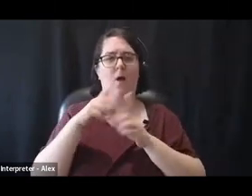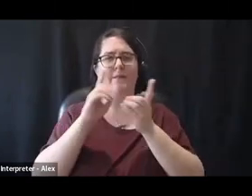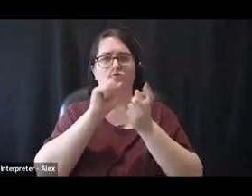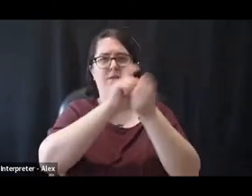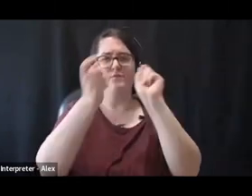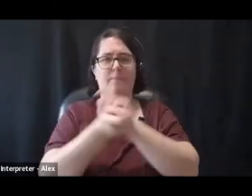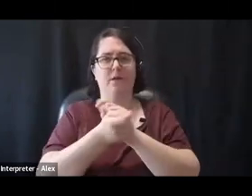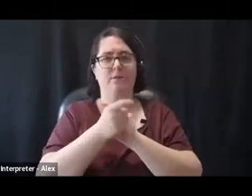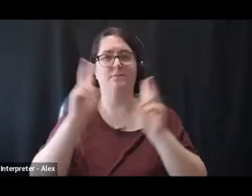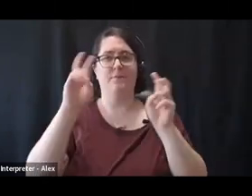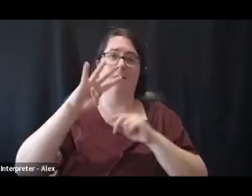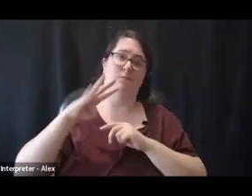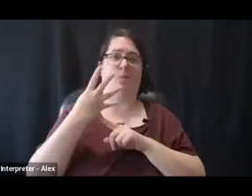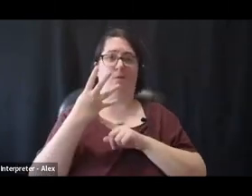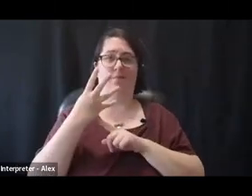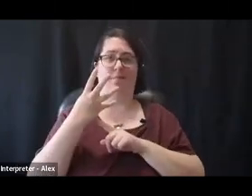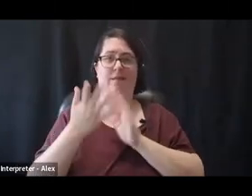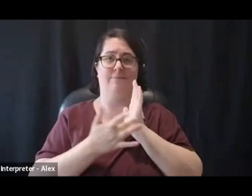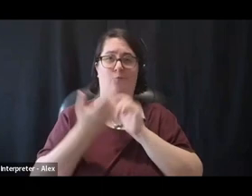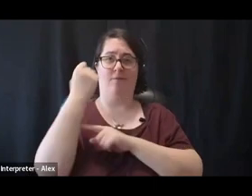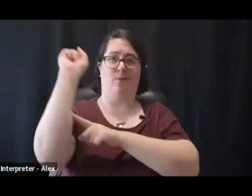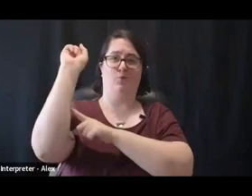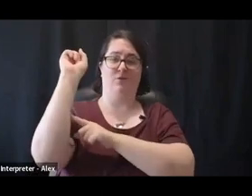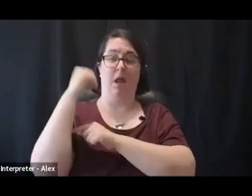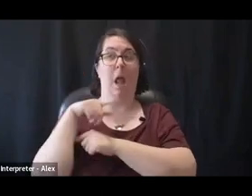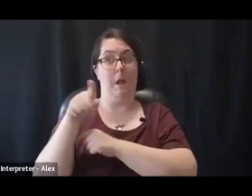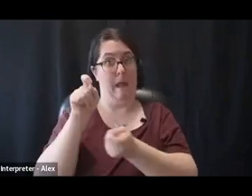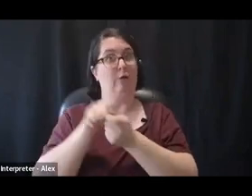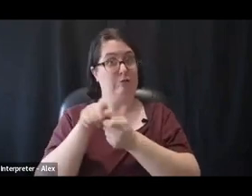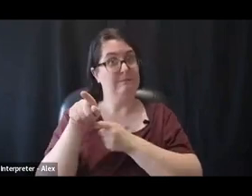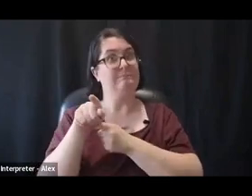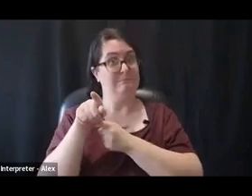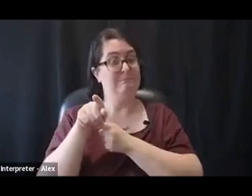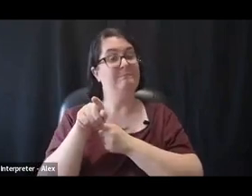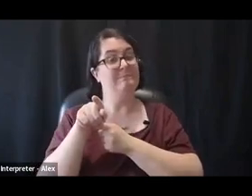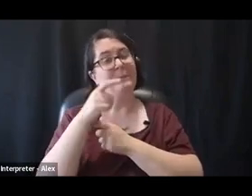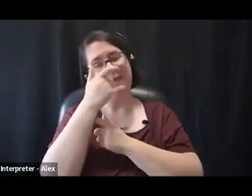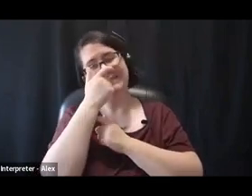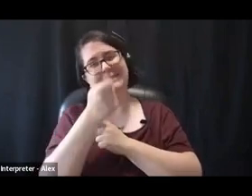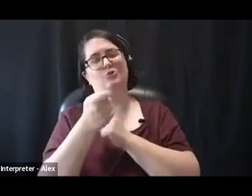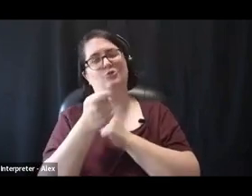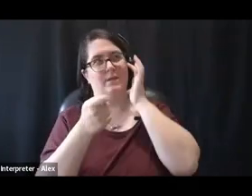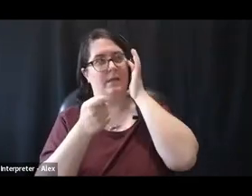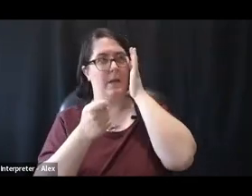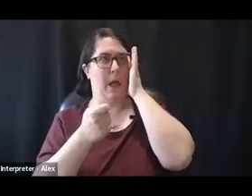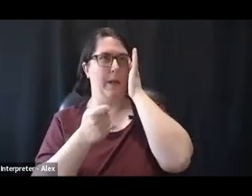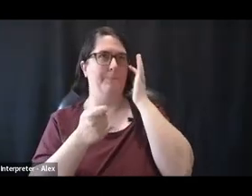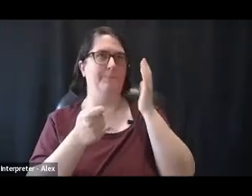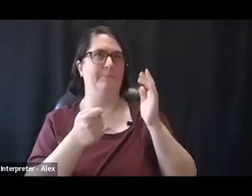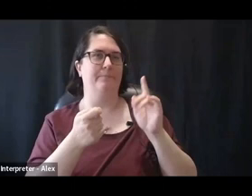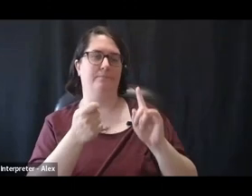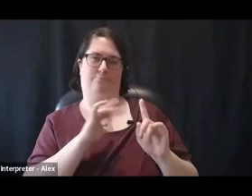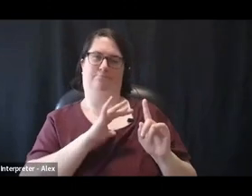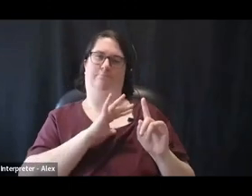transformation as the fourth technical revolution, which I think is pretty accurate. It's an impressive way